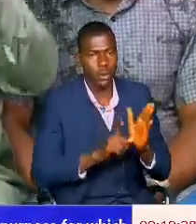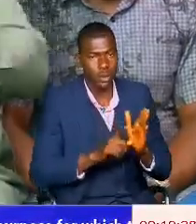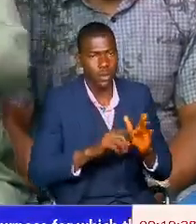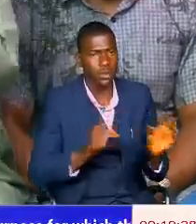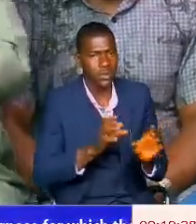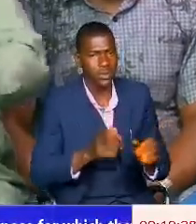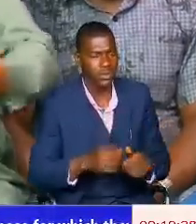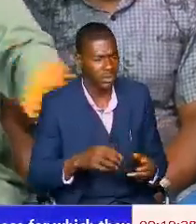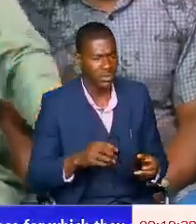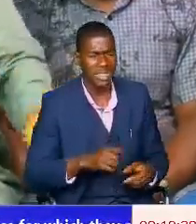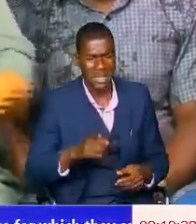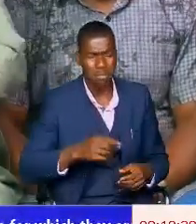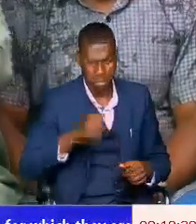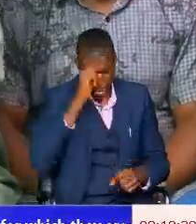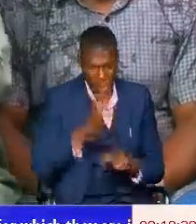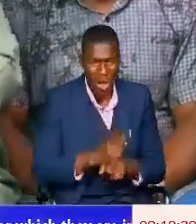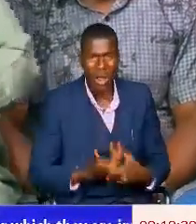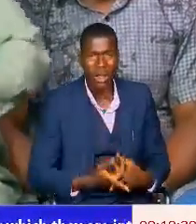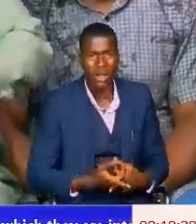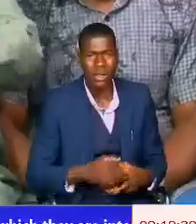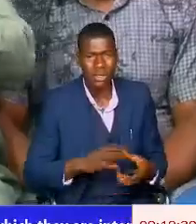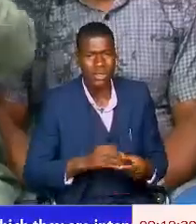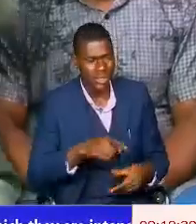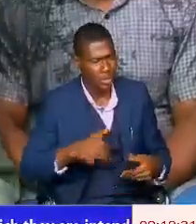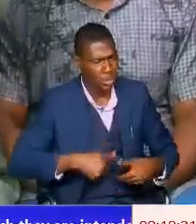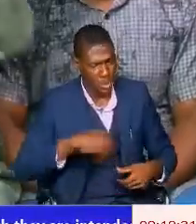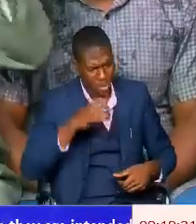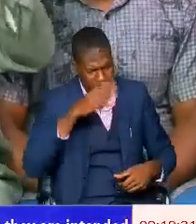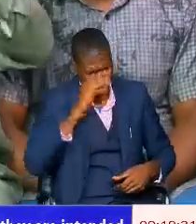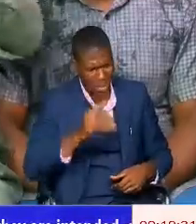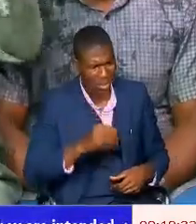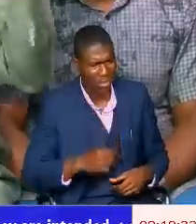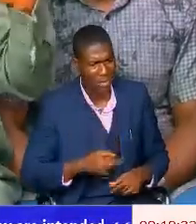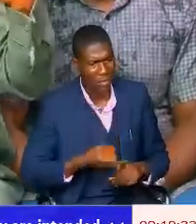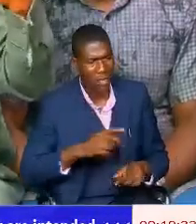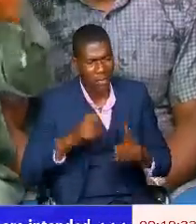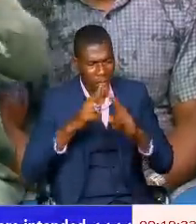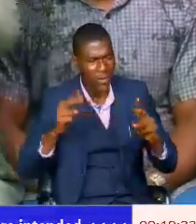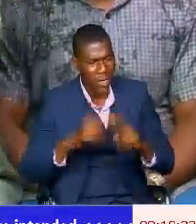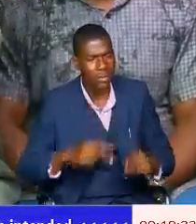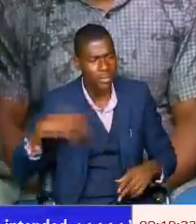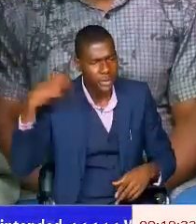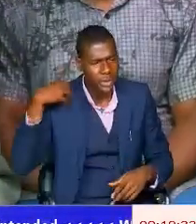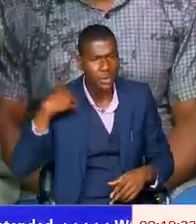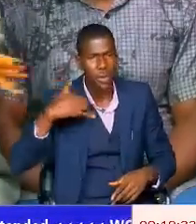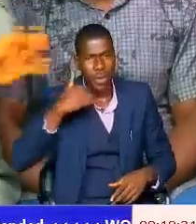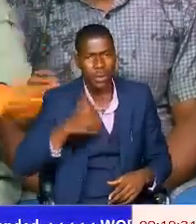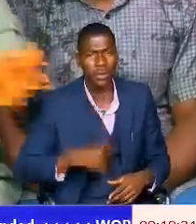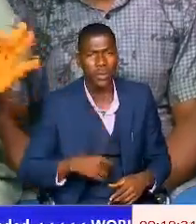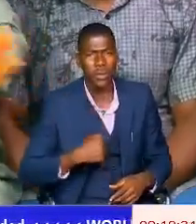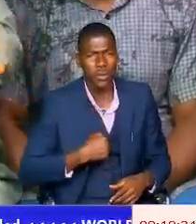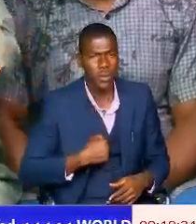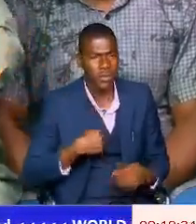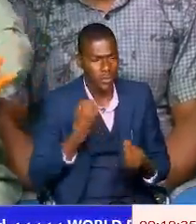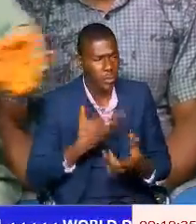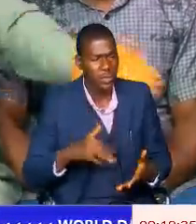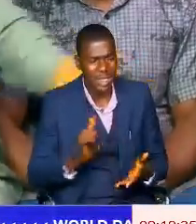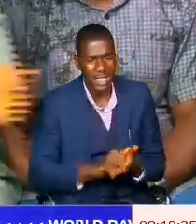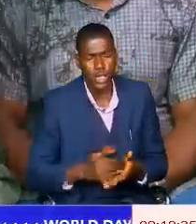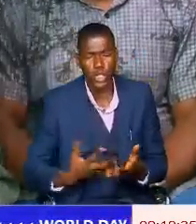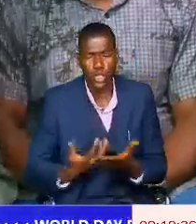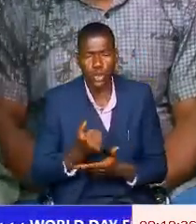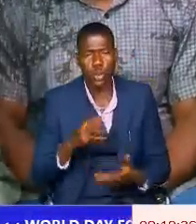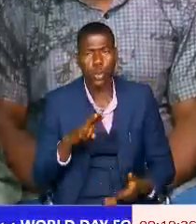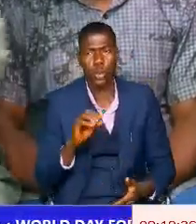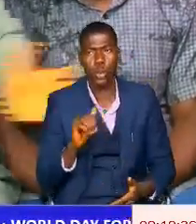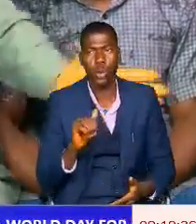I call him, he said, this young man, when I don't, even from the village, their chief call him. He don't call and say, your case, this new board, not the joke. Now it